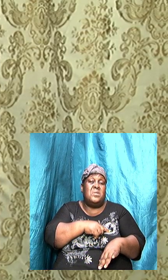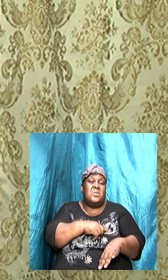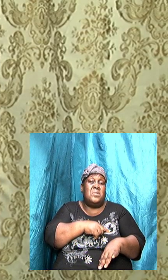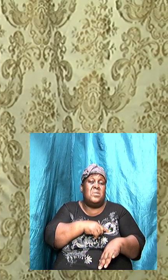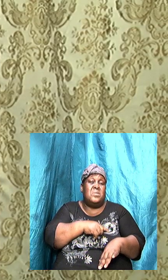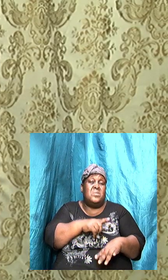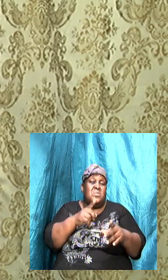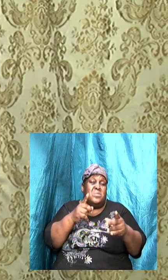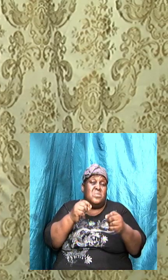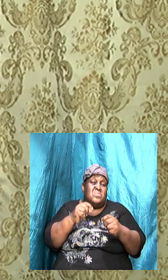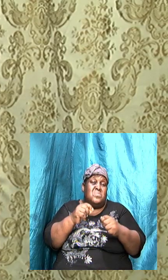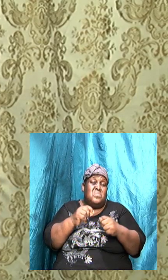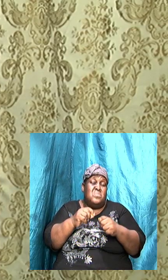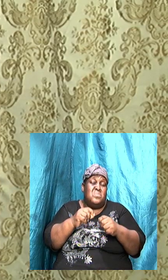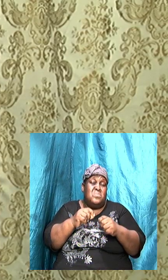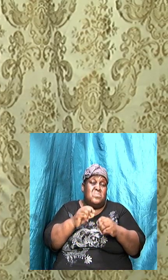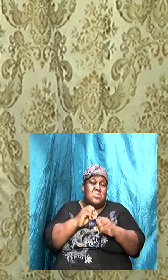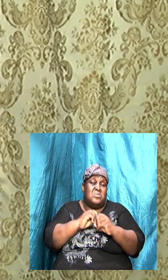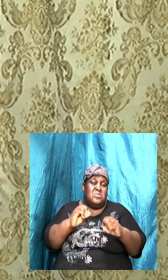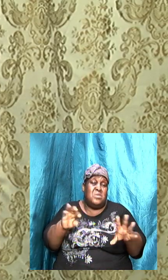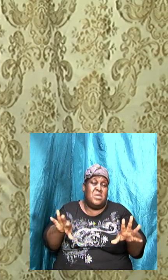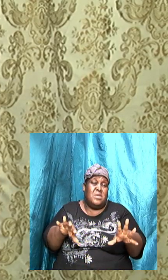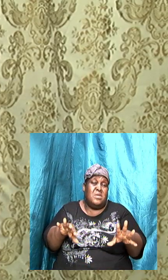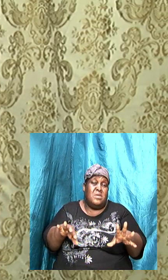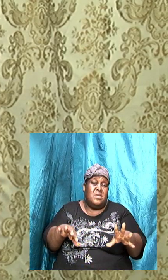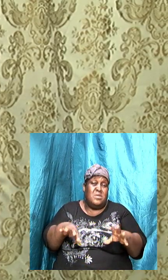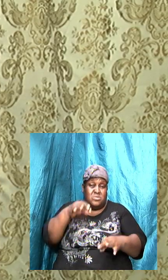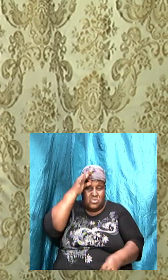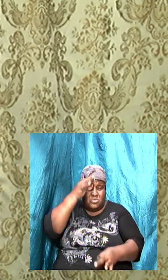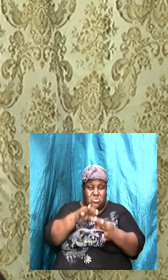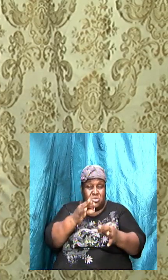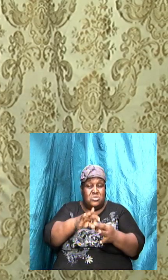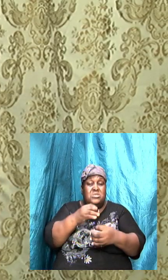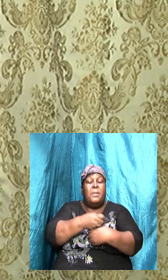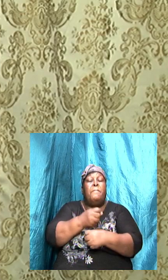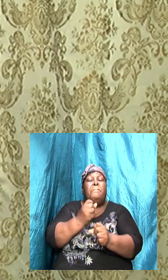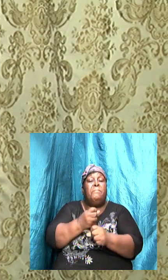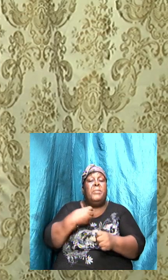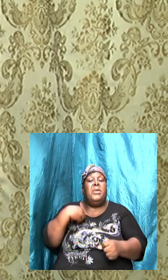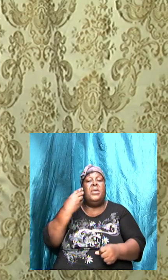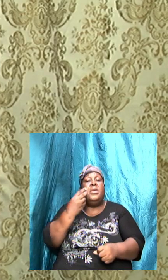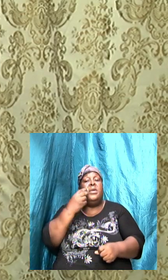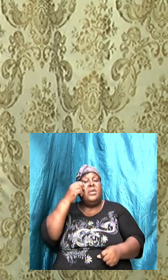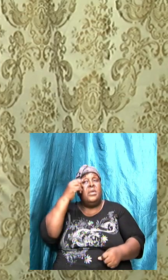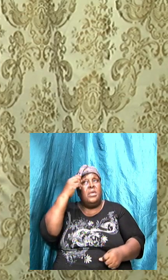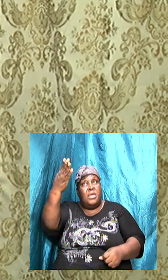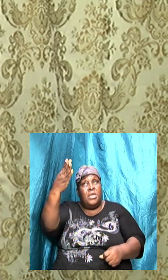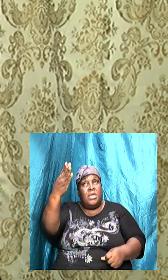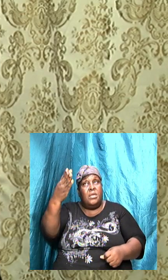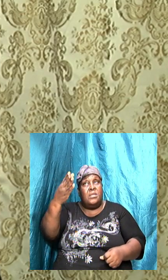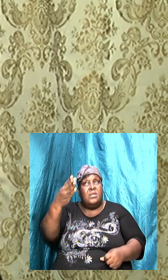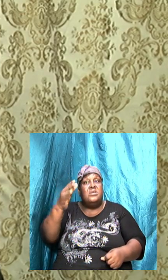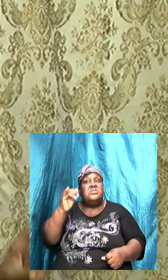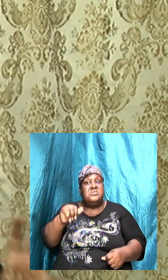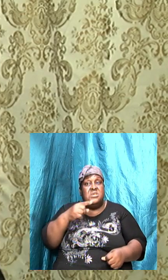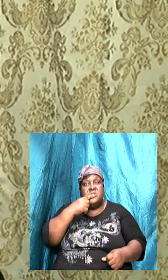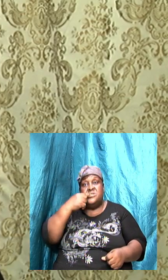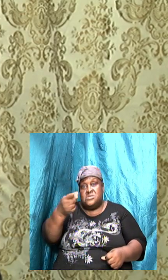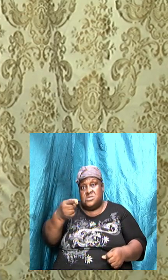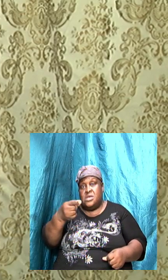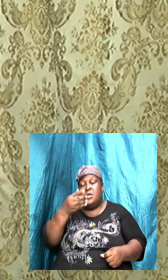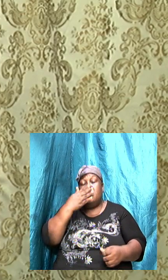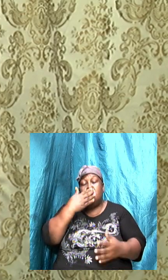rebuke for fouling up. His justice allows him to still commend us for the good that we would have